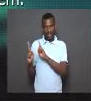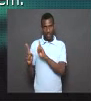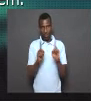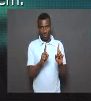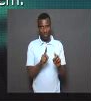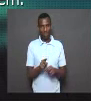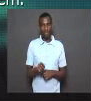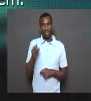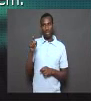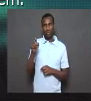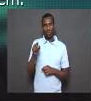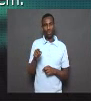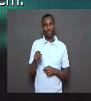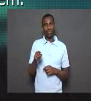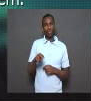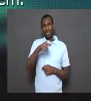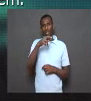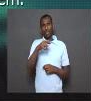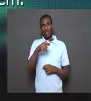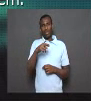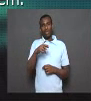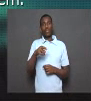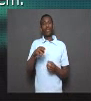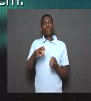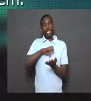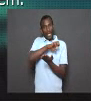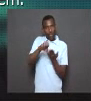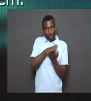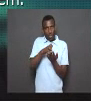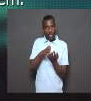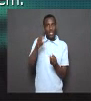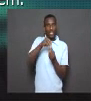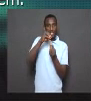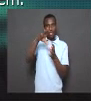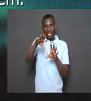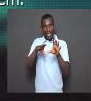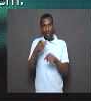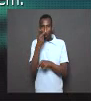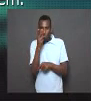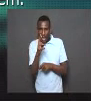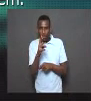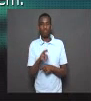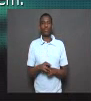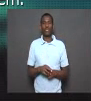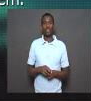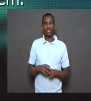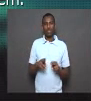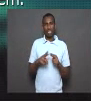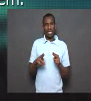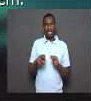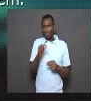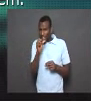This means they cause entropy to increase, or there is